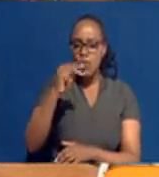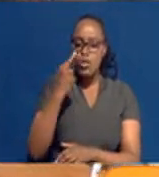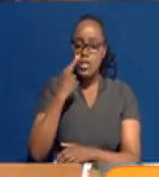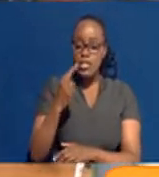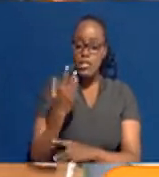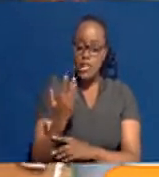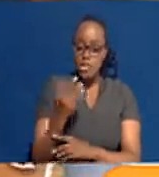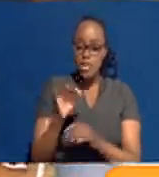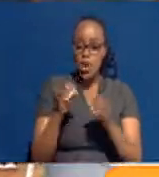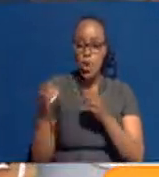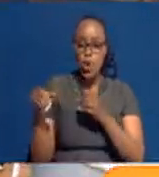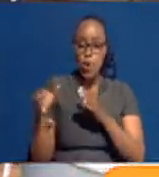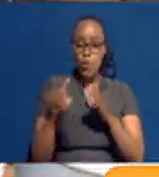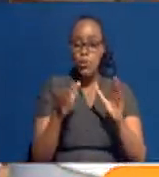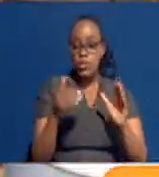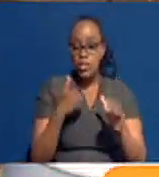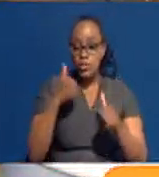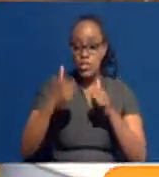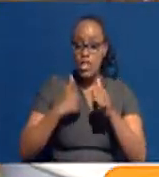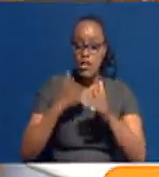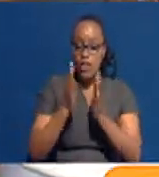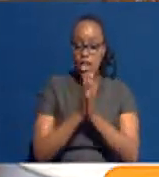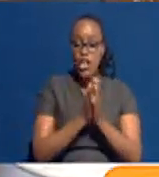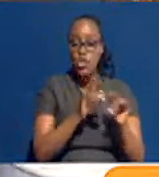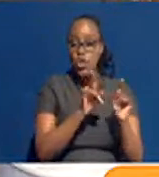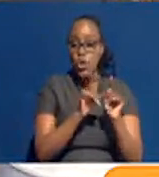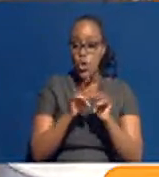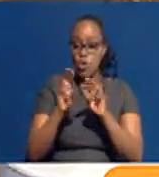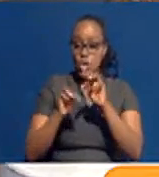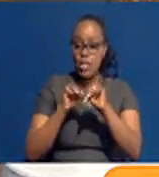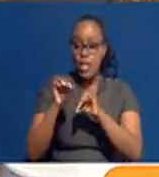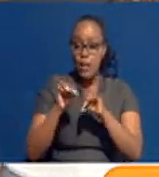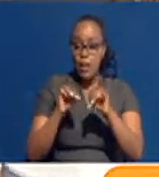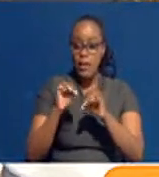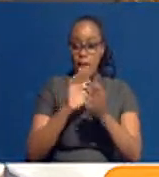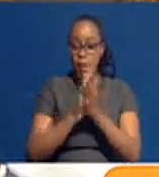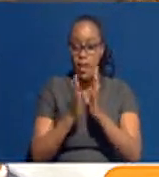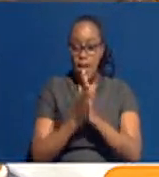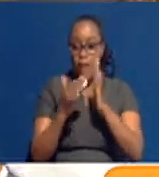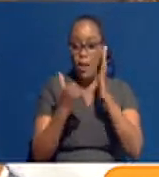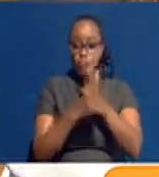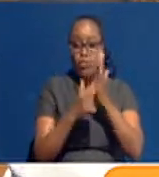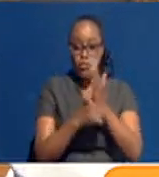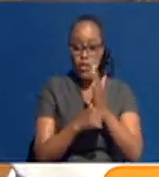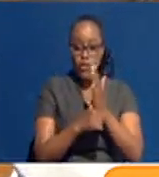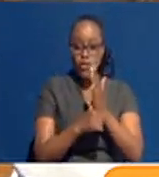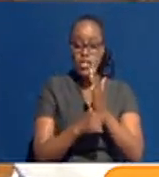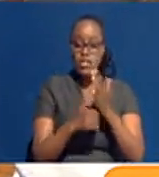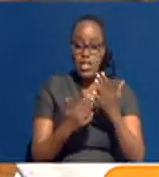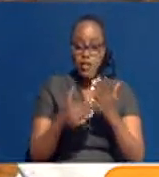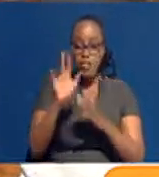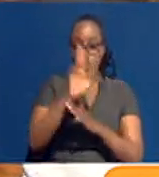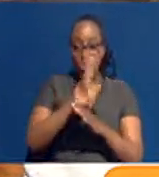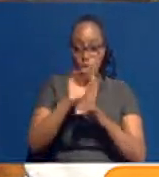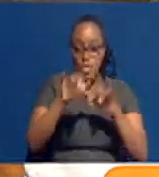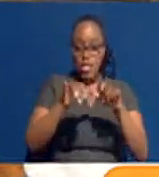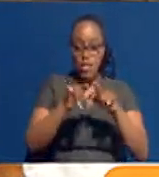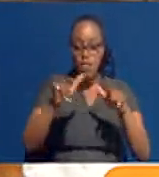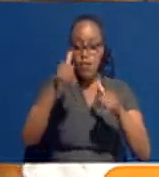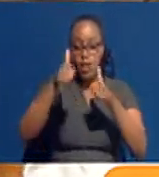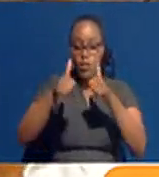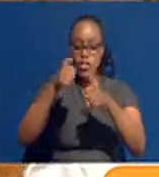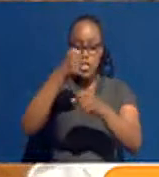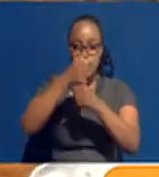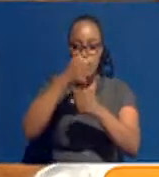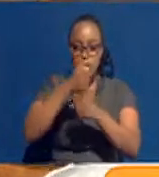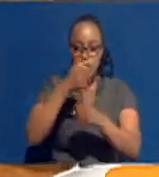for growth out of the chicken waste after its management became a problem. He now plans to use his farm as a training